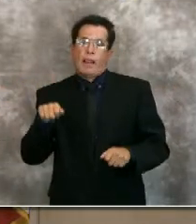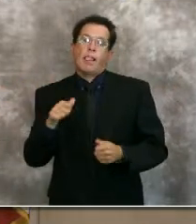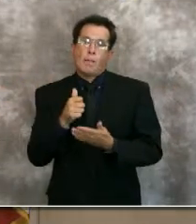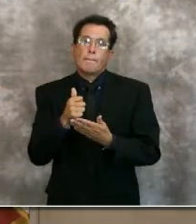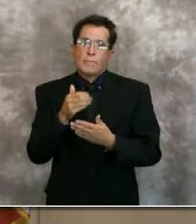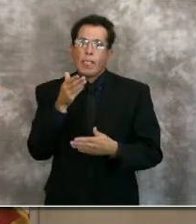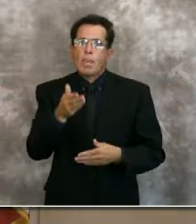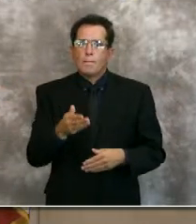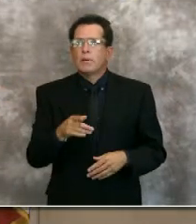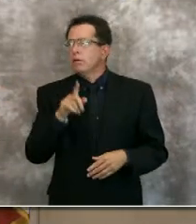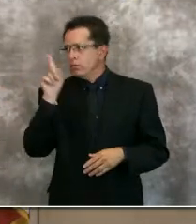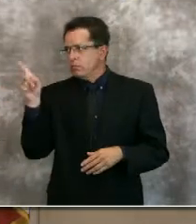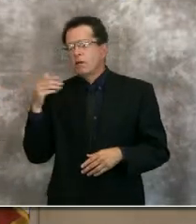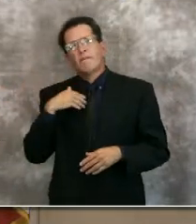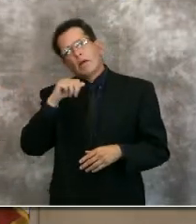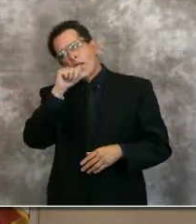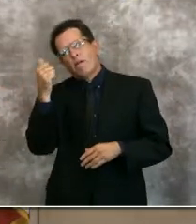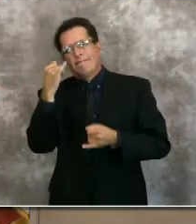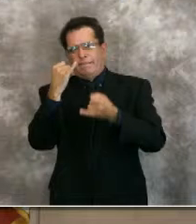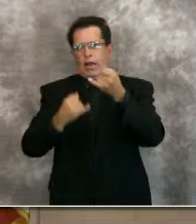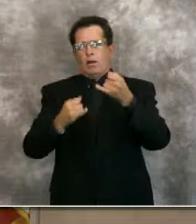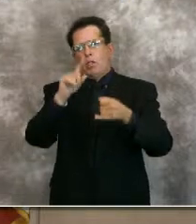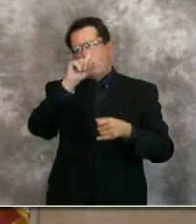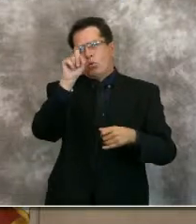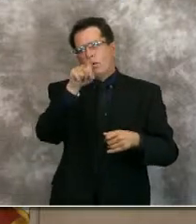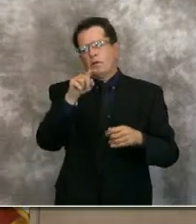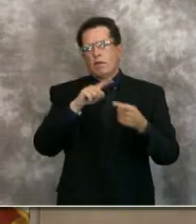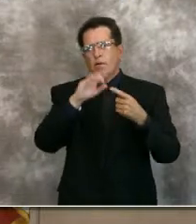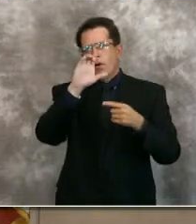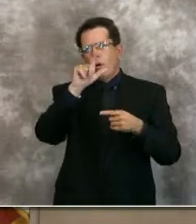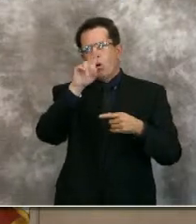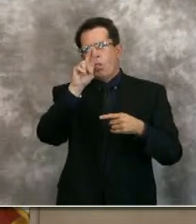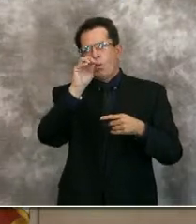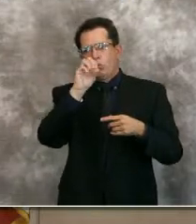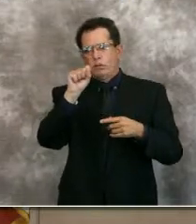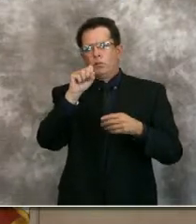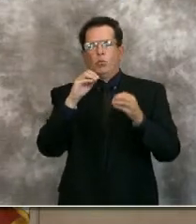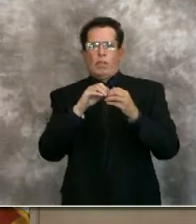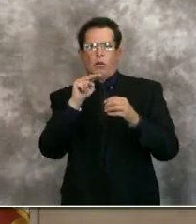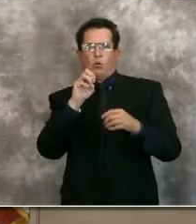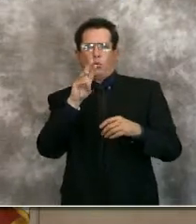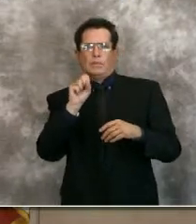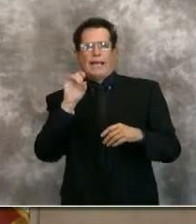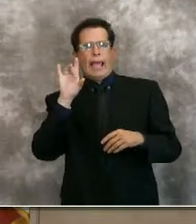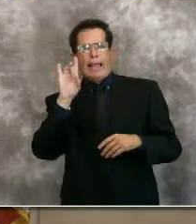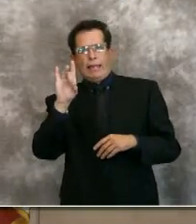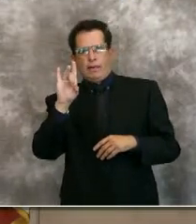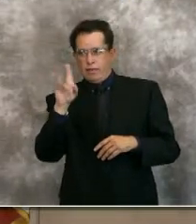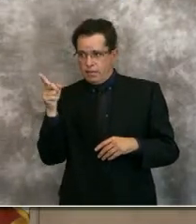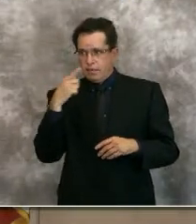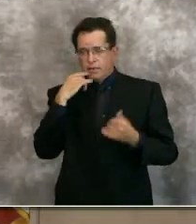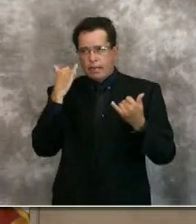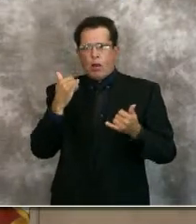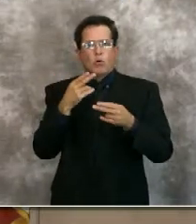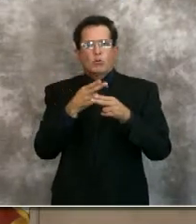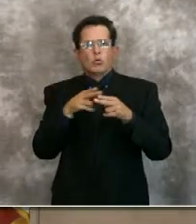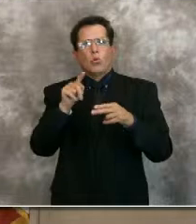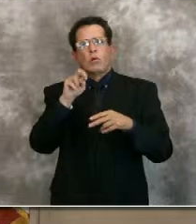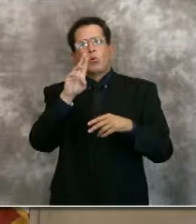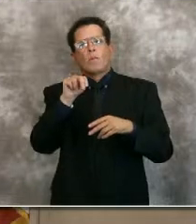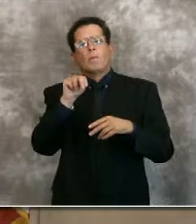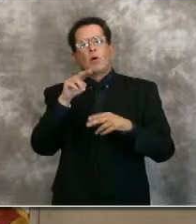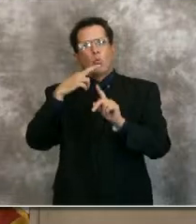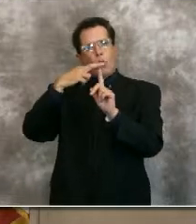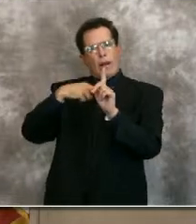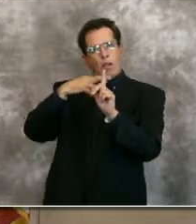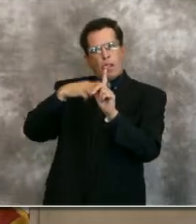And then there is one final question. This one is from Carlo Cicchetto with News 8. Are short-term rentals still allowed at this point, and if so,